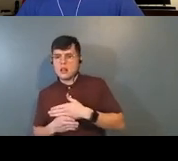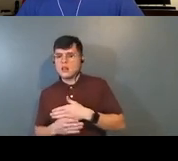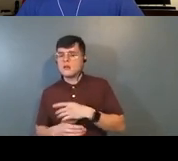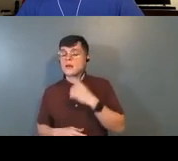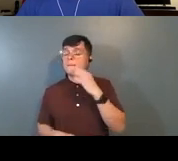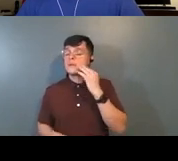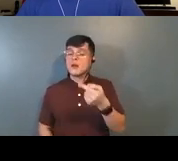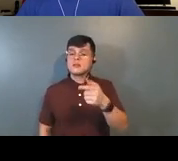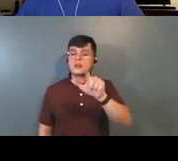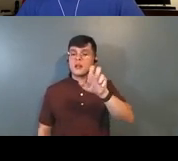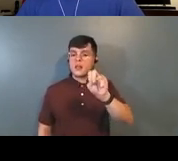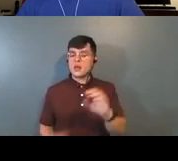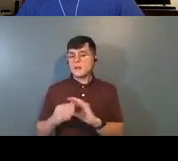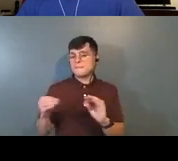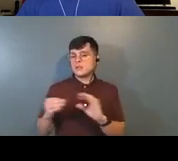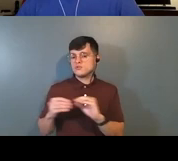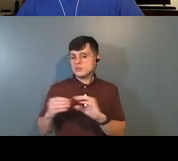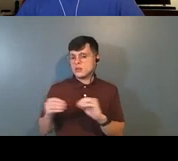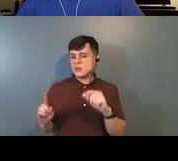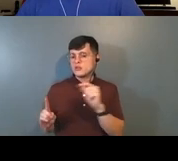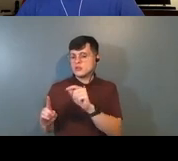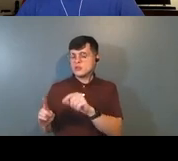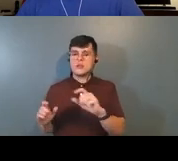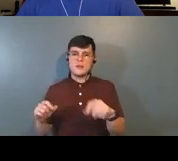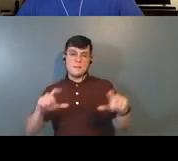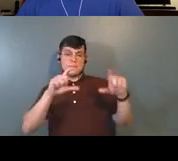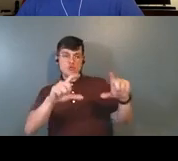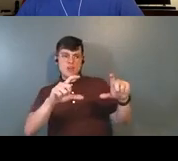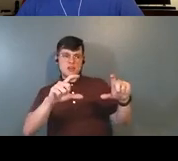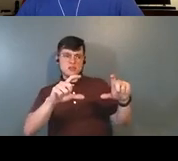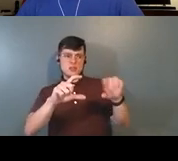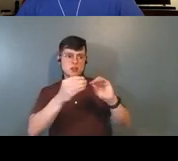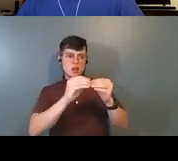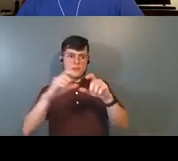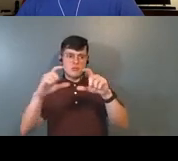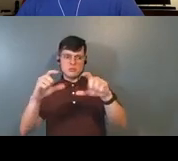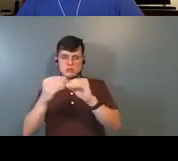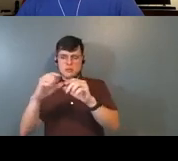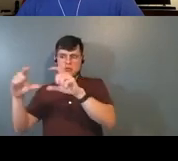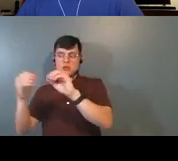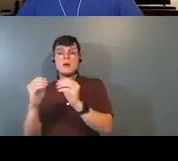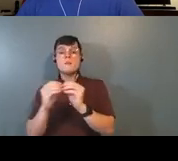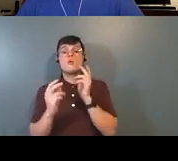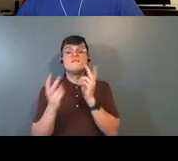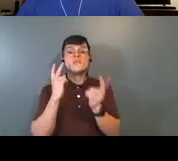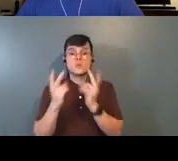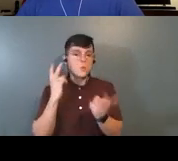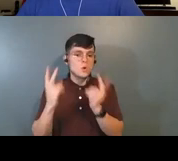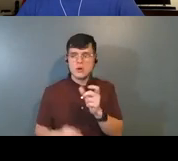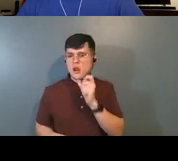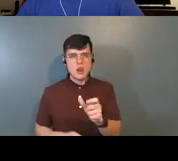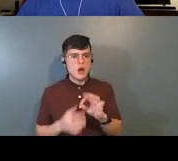Glenn mentioned in the chat that the parentheses on the numbers is more about visual presentation and doesn't really need